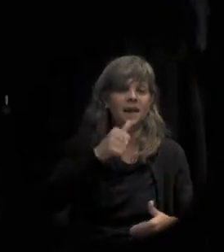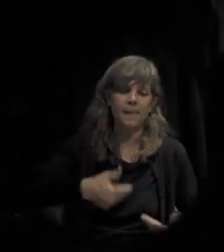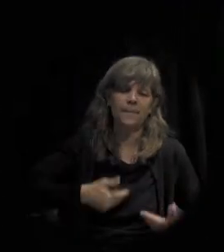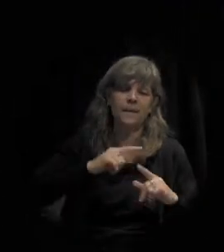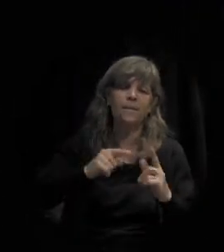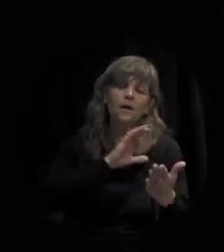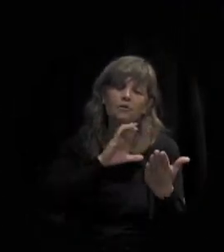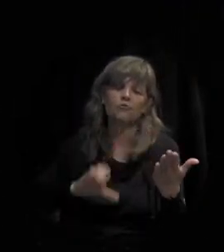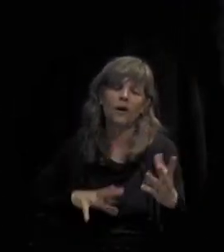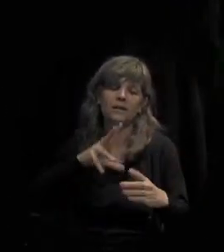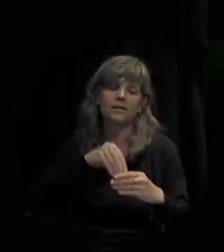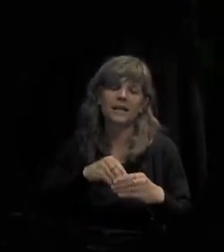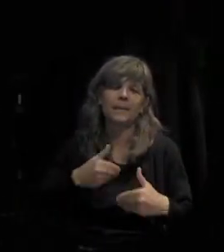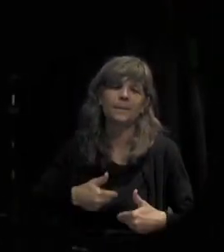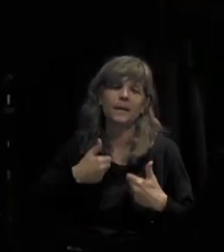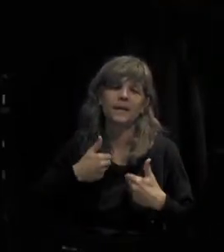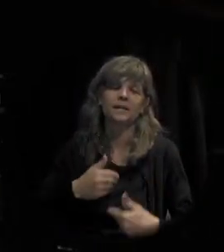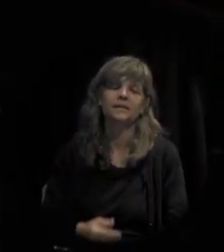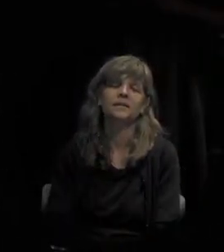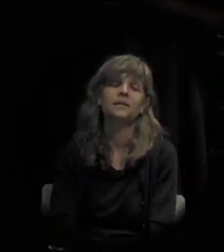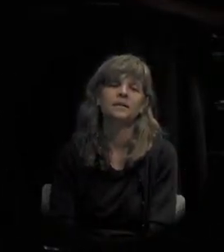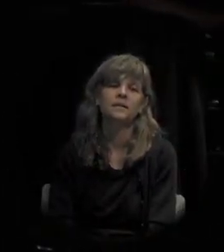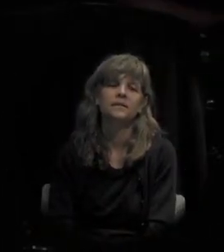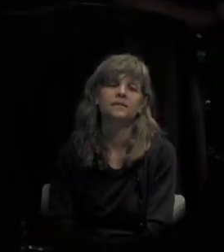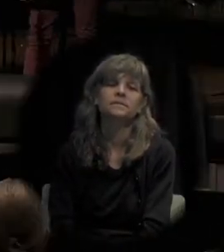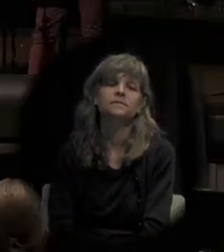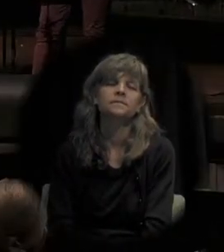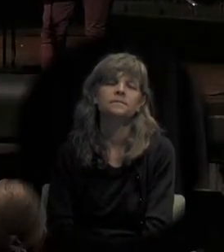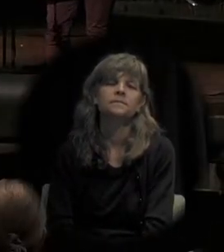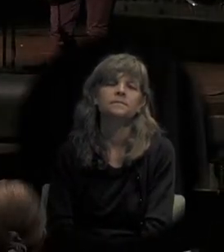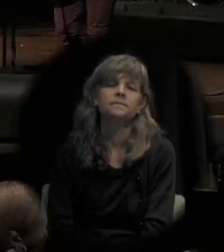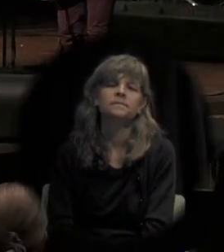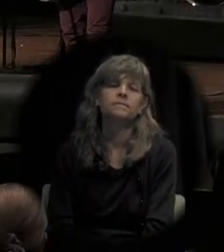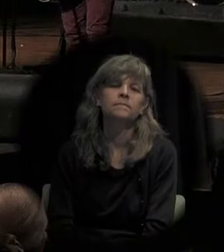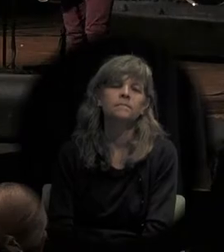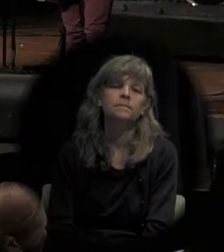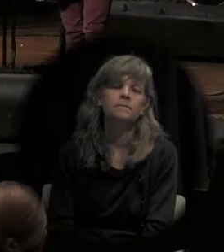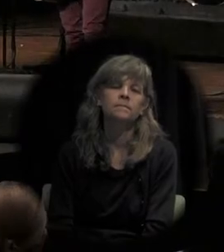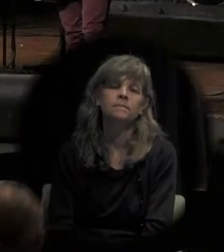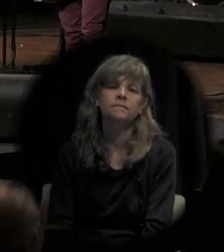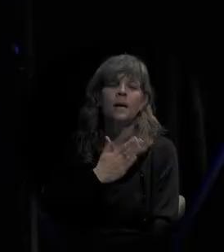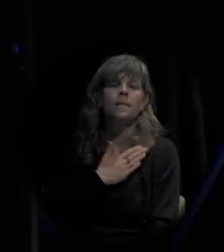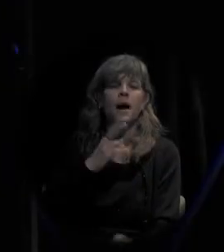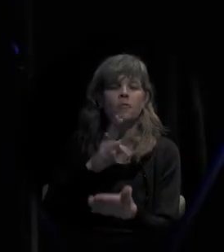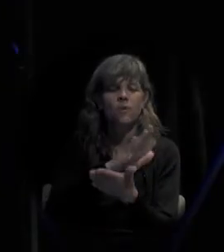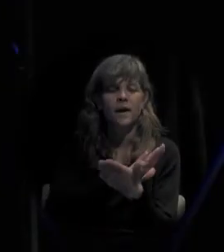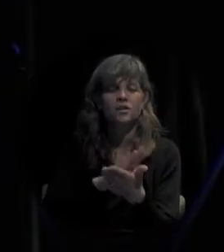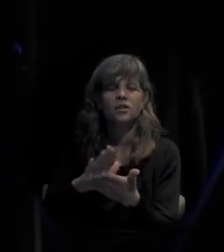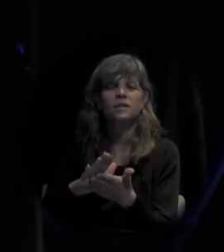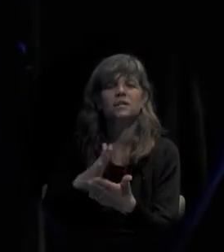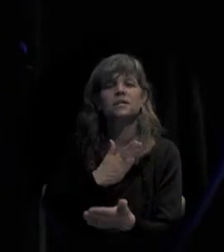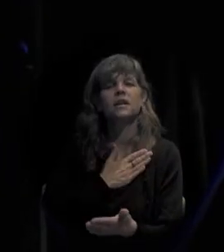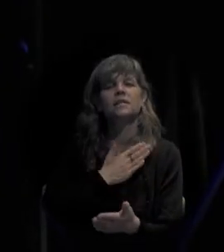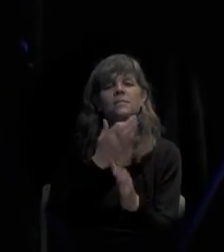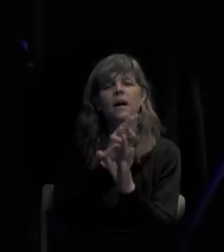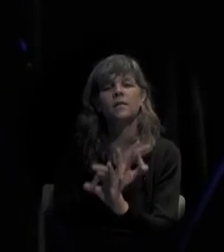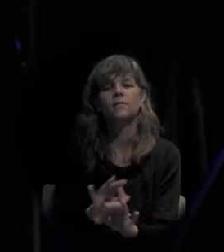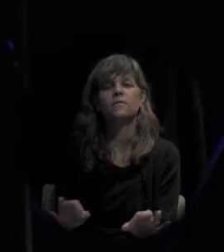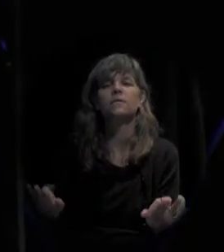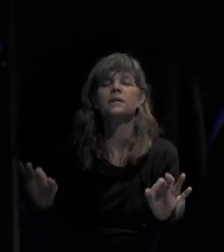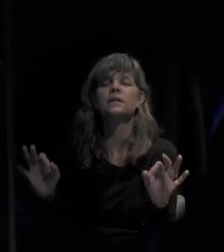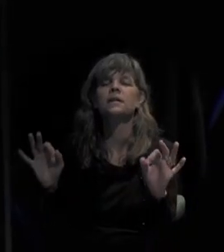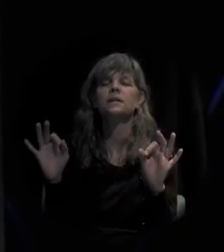Christ in me. I rise. righteousness